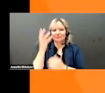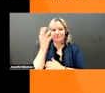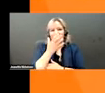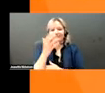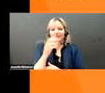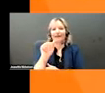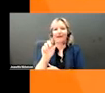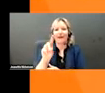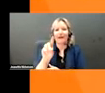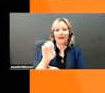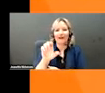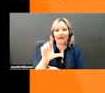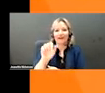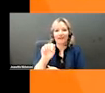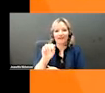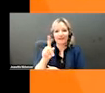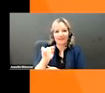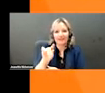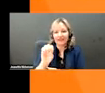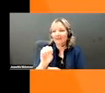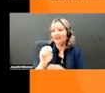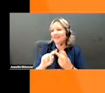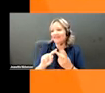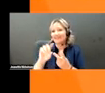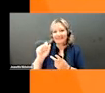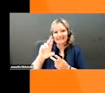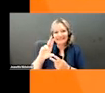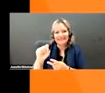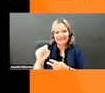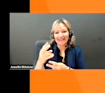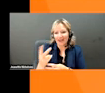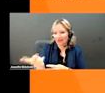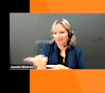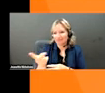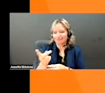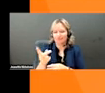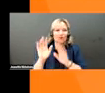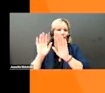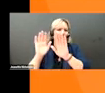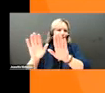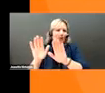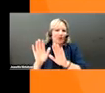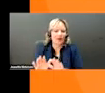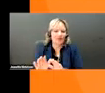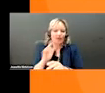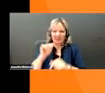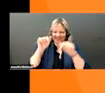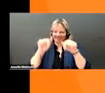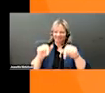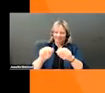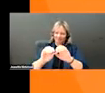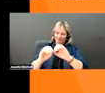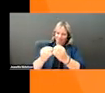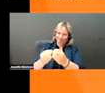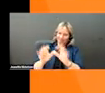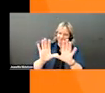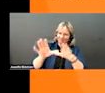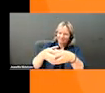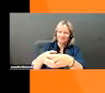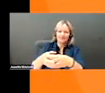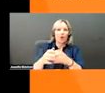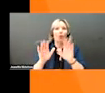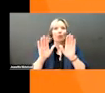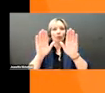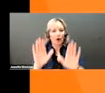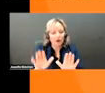organization with great resources, and even more importantly, the most supportive and wonderful team.